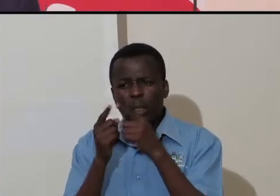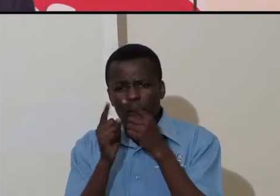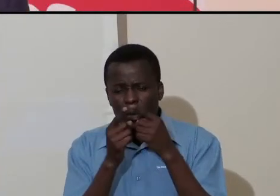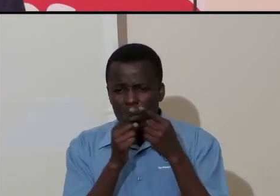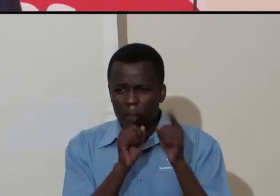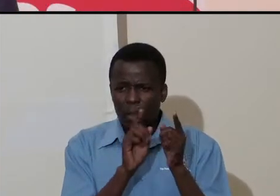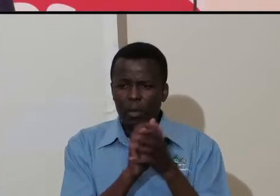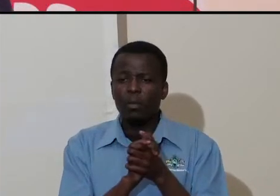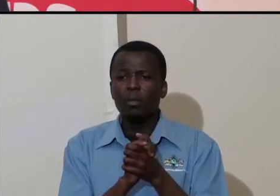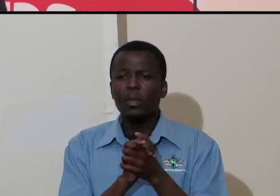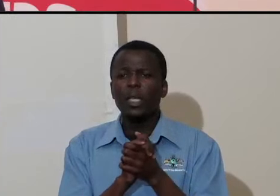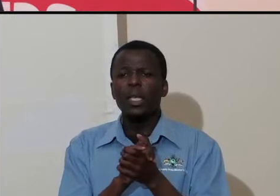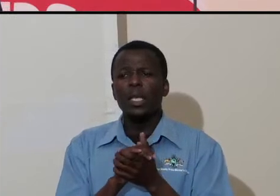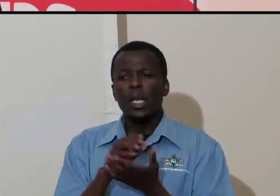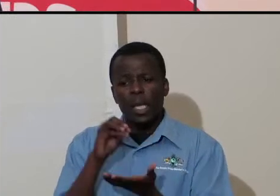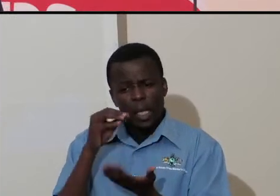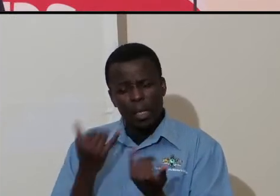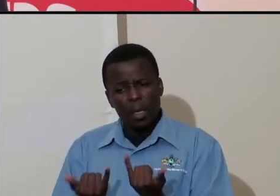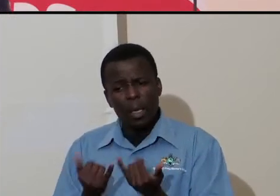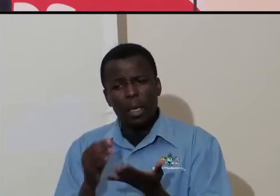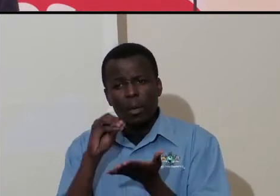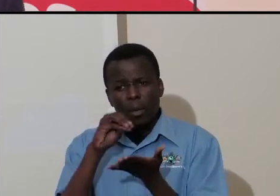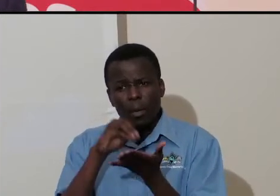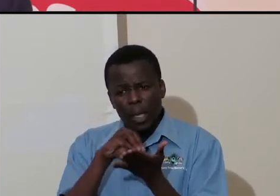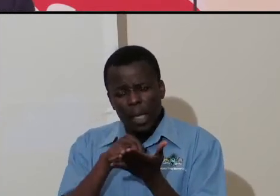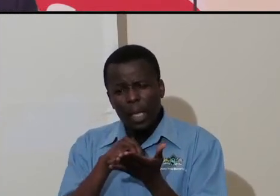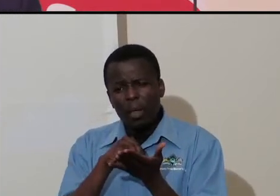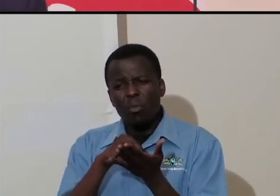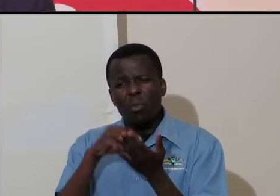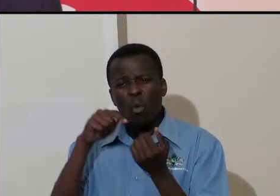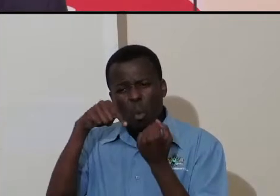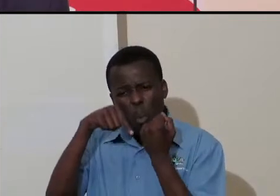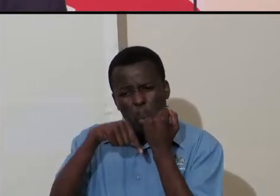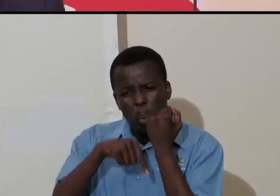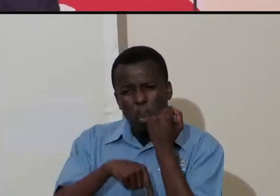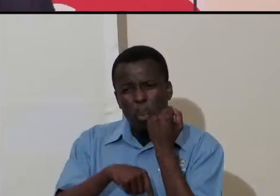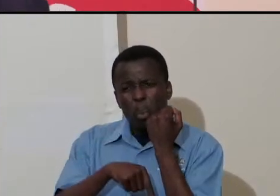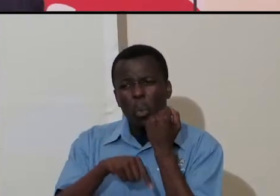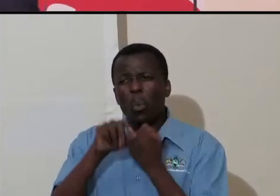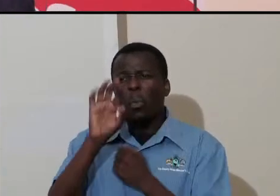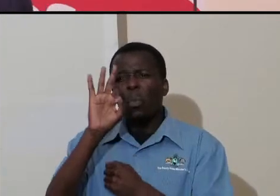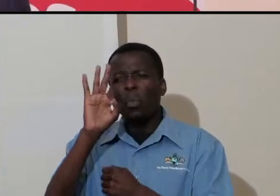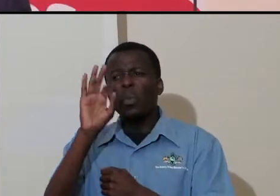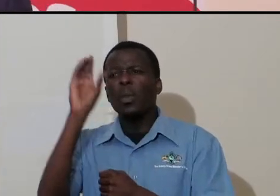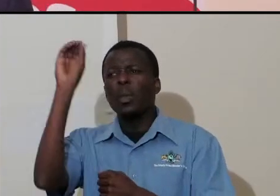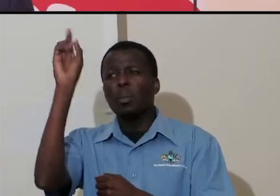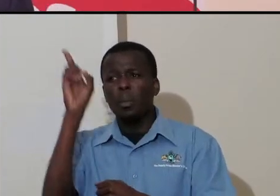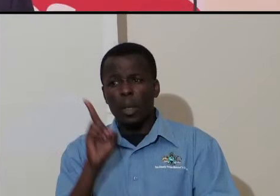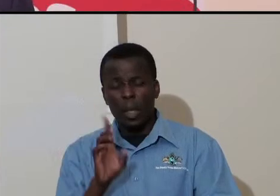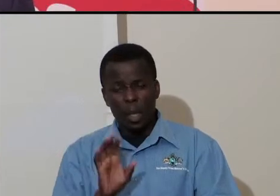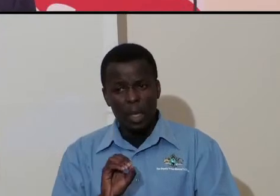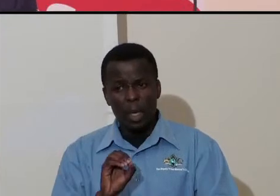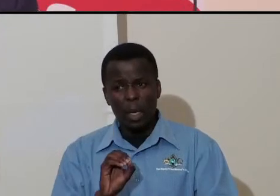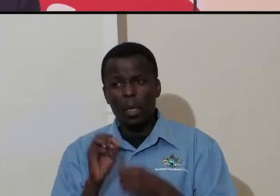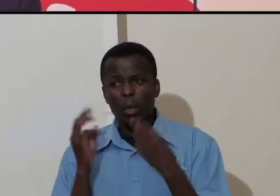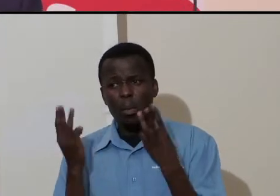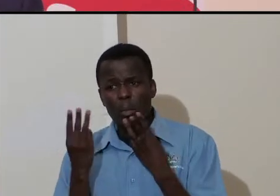precipitous decline in civic space, with only 3% of the world's population living in countries with